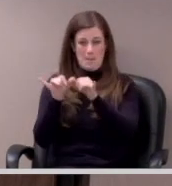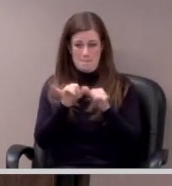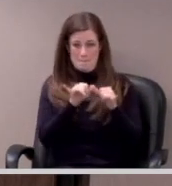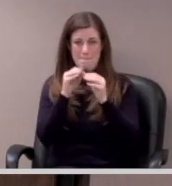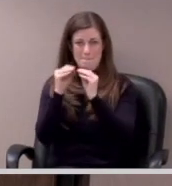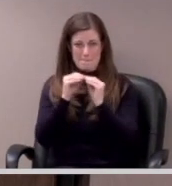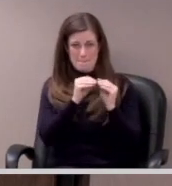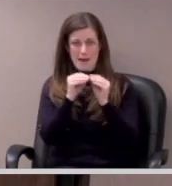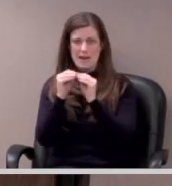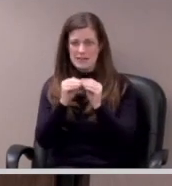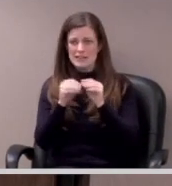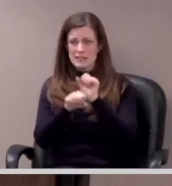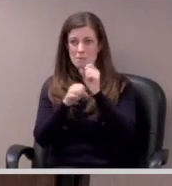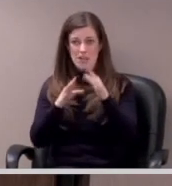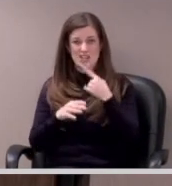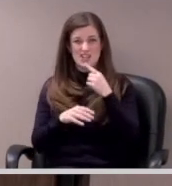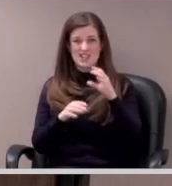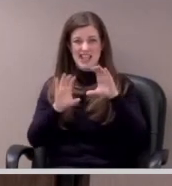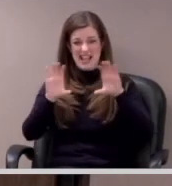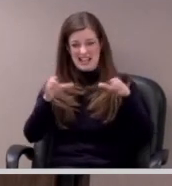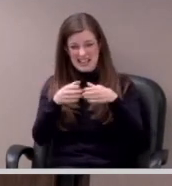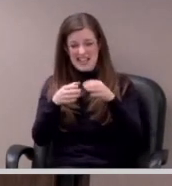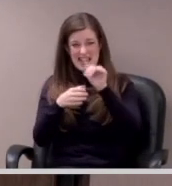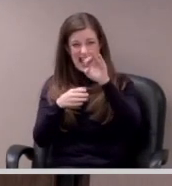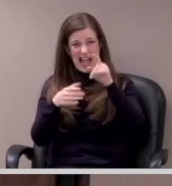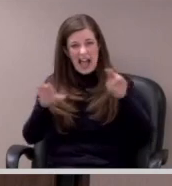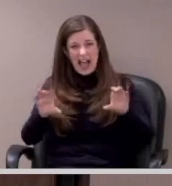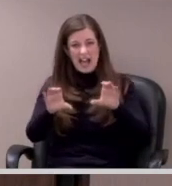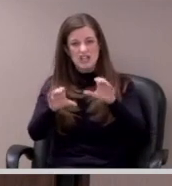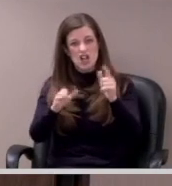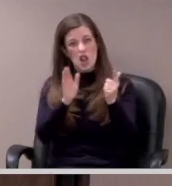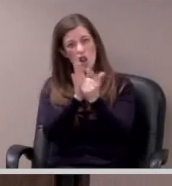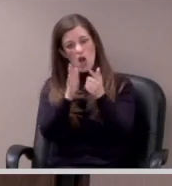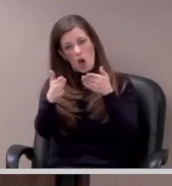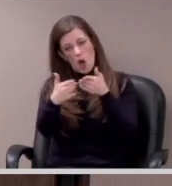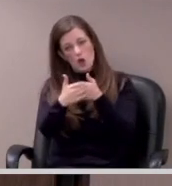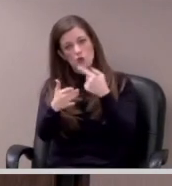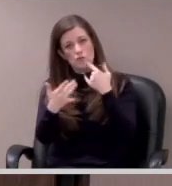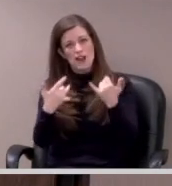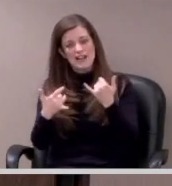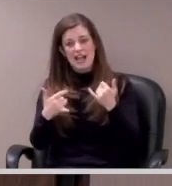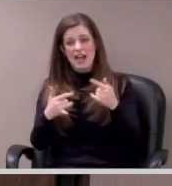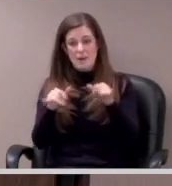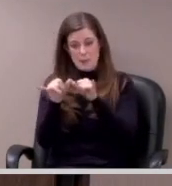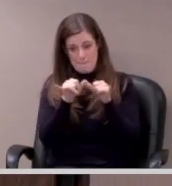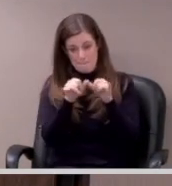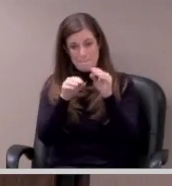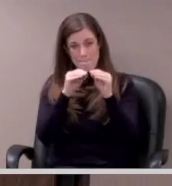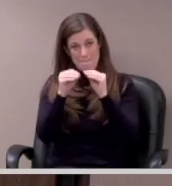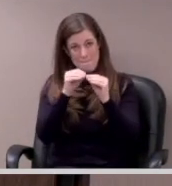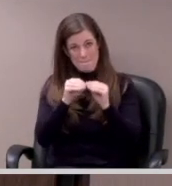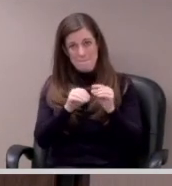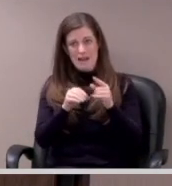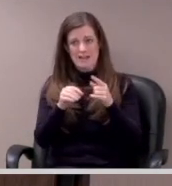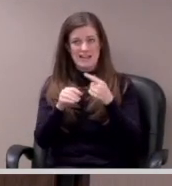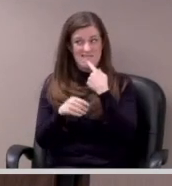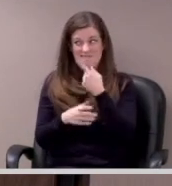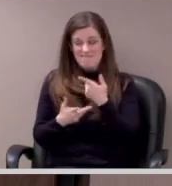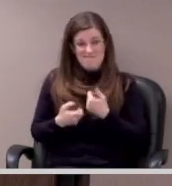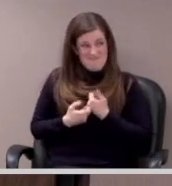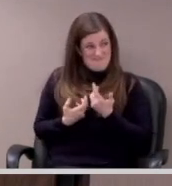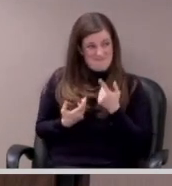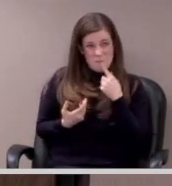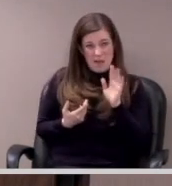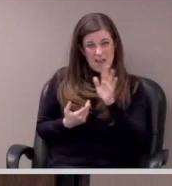There's a class action lawsuit right now, and our maintenance workers have conveyed that based on the color of their skin, they're not